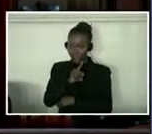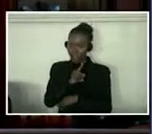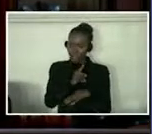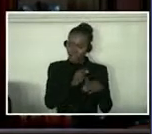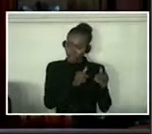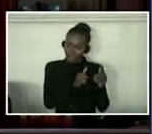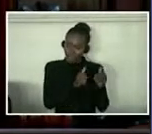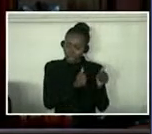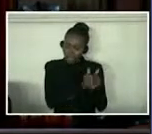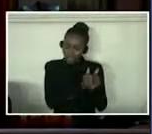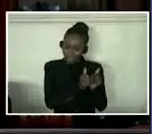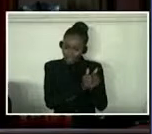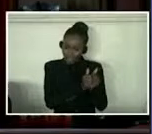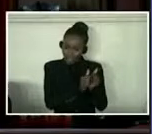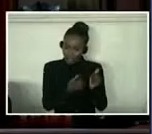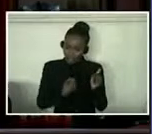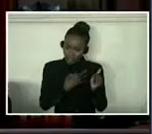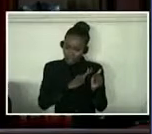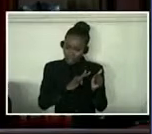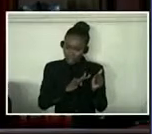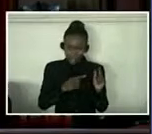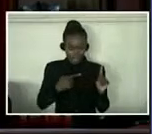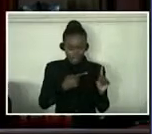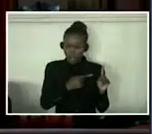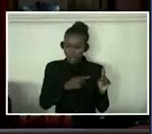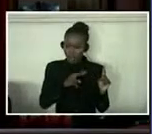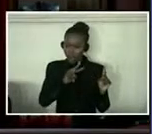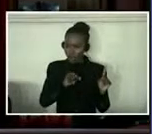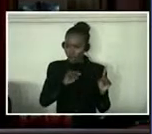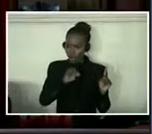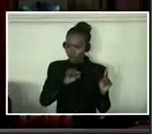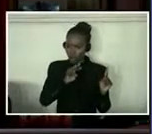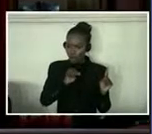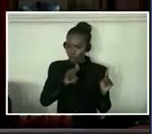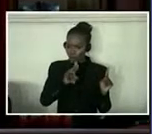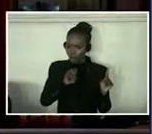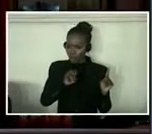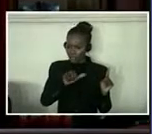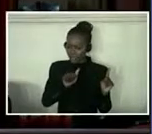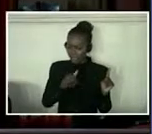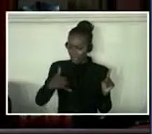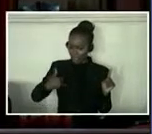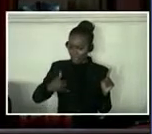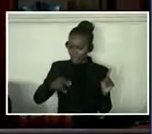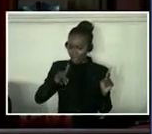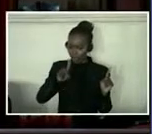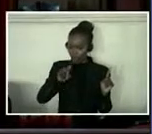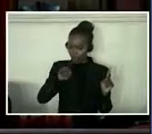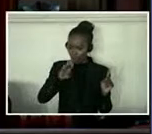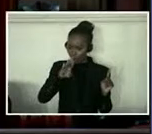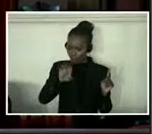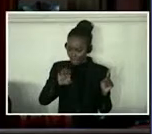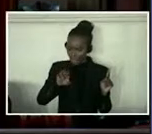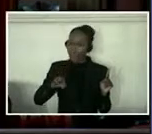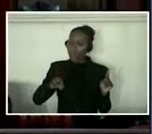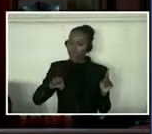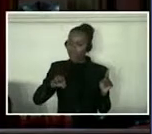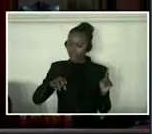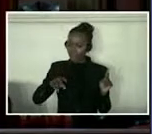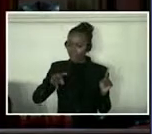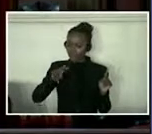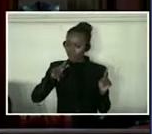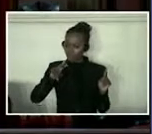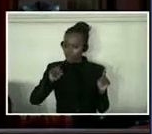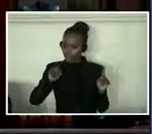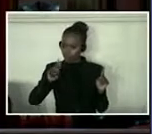honorable nom saturday number who is coming to support her in the delivery of this their budget speech